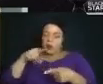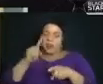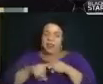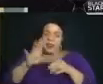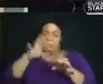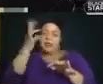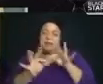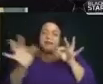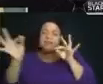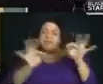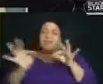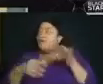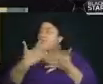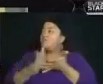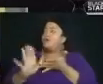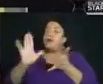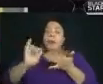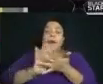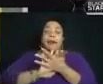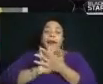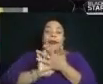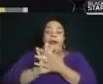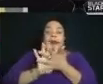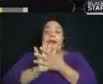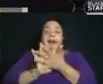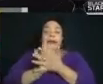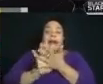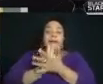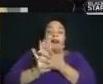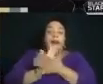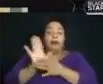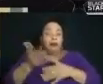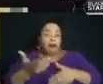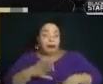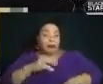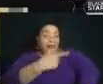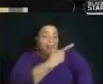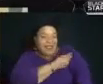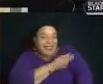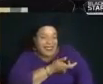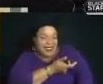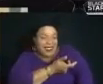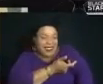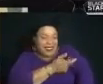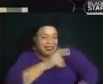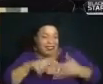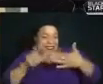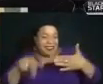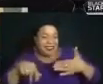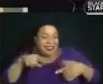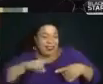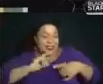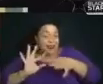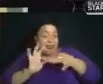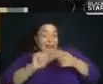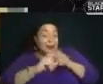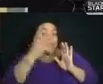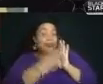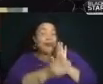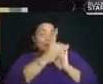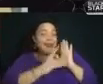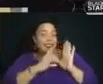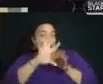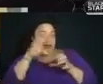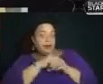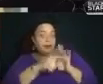It's related to the discrimination in our policies toward poor and low-wealth people. On